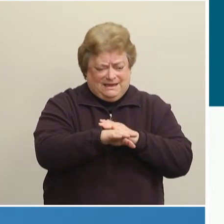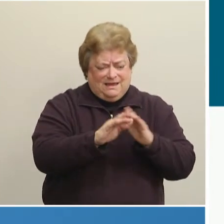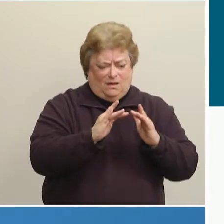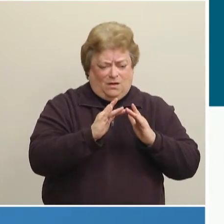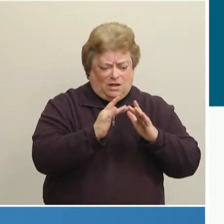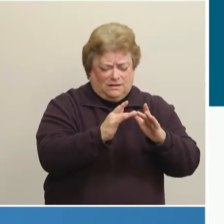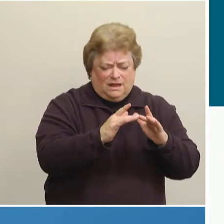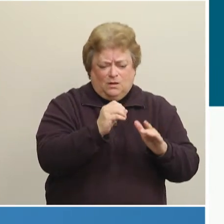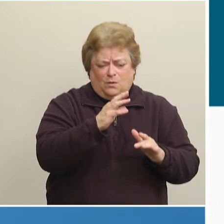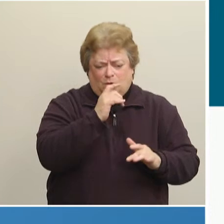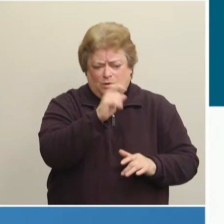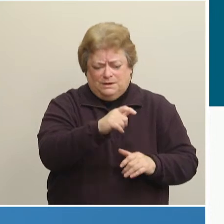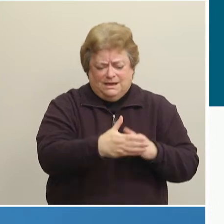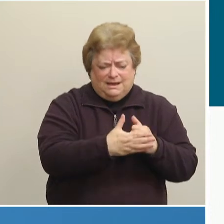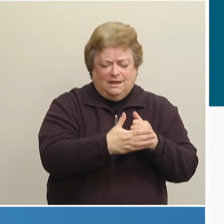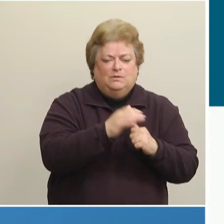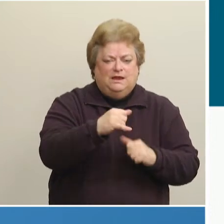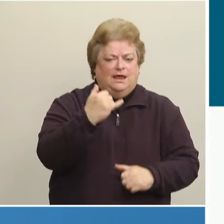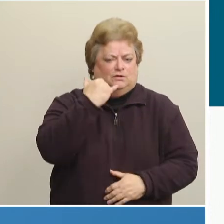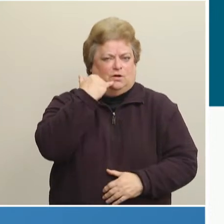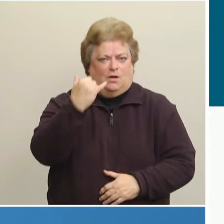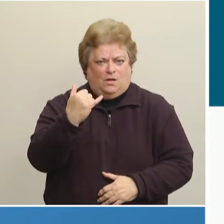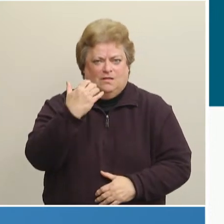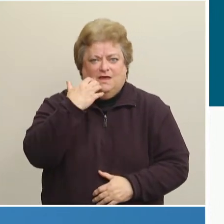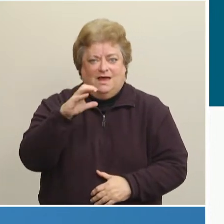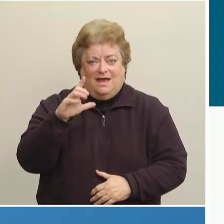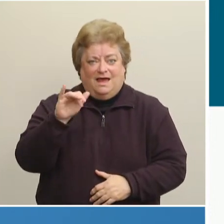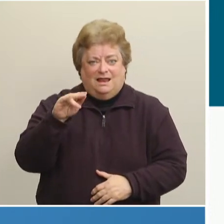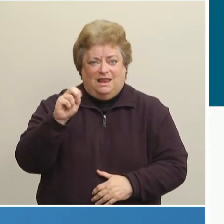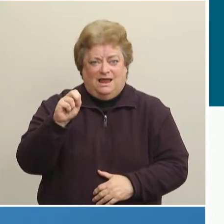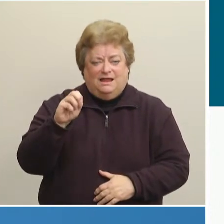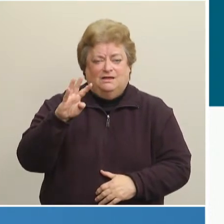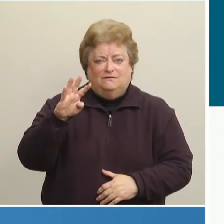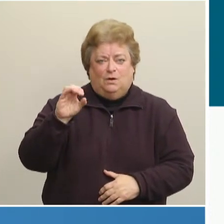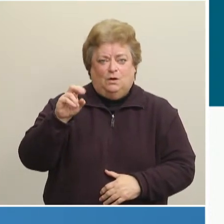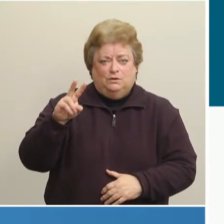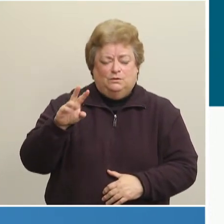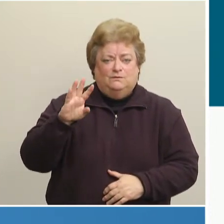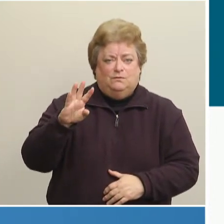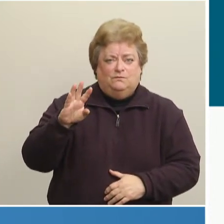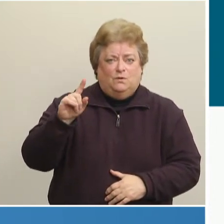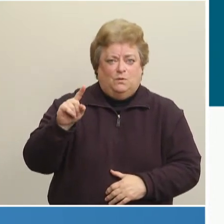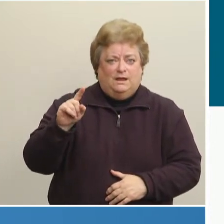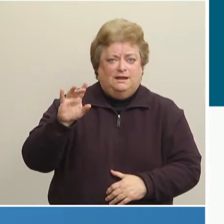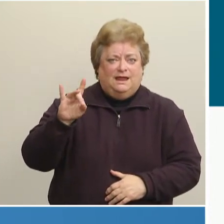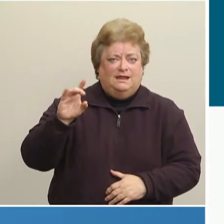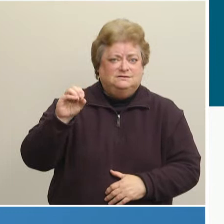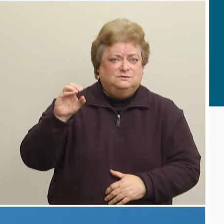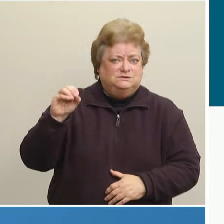need assistance may call the COVID-19 hotline at